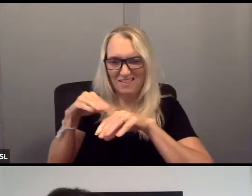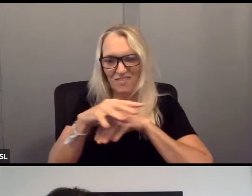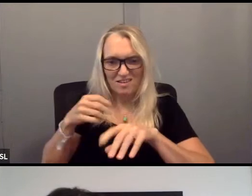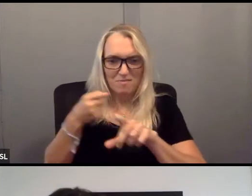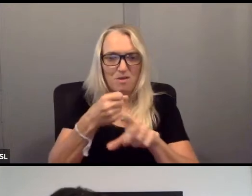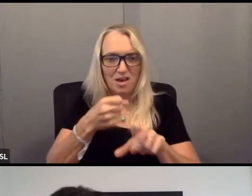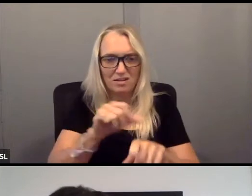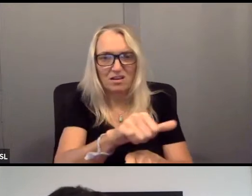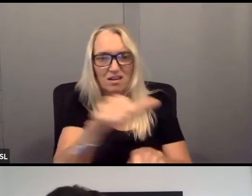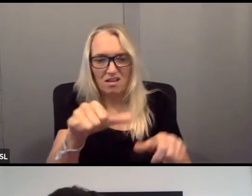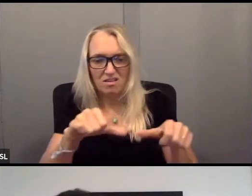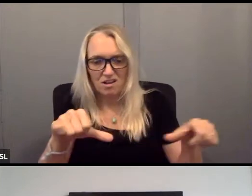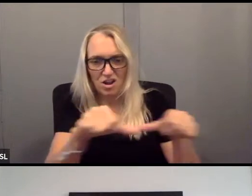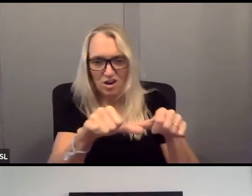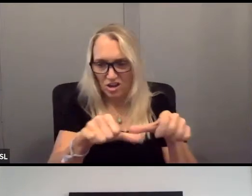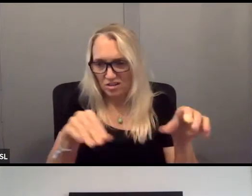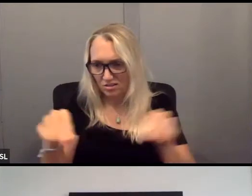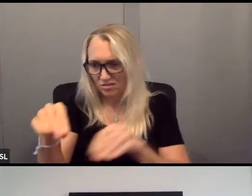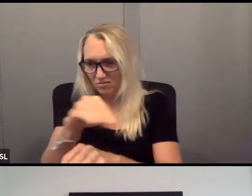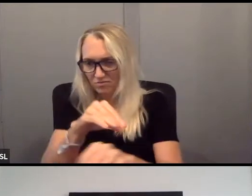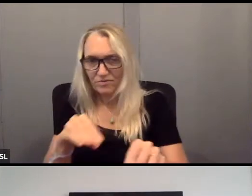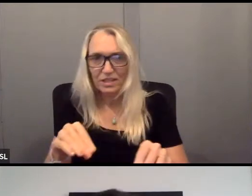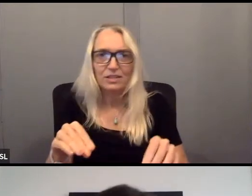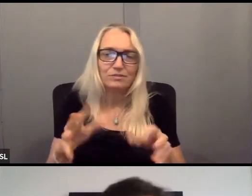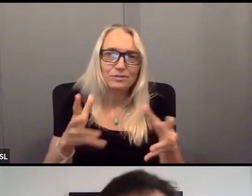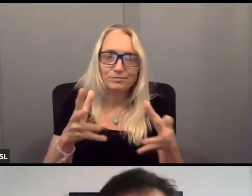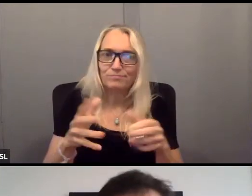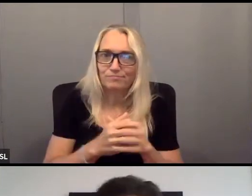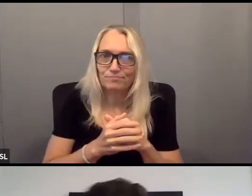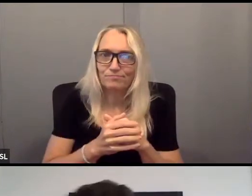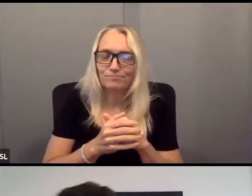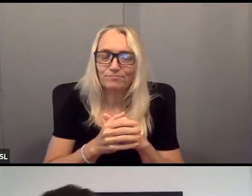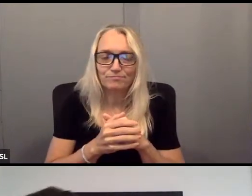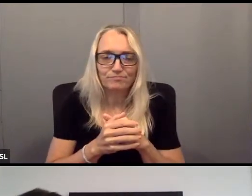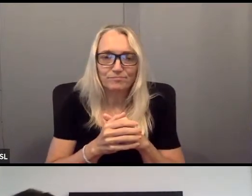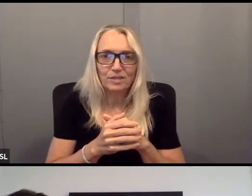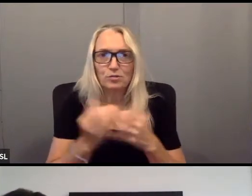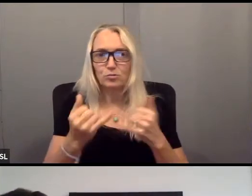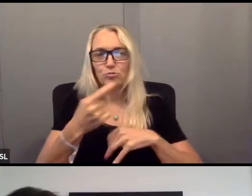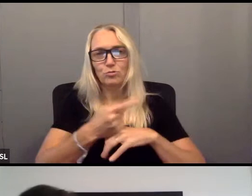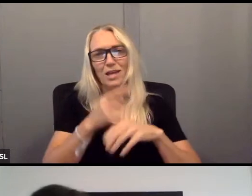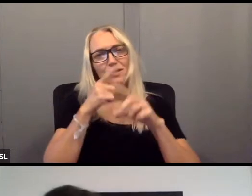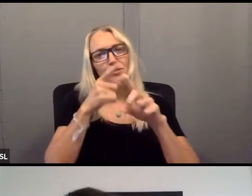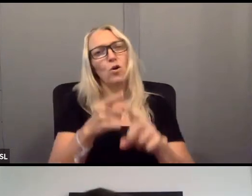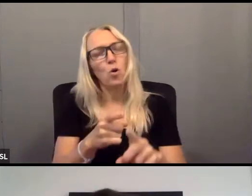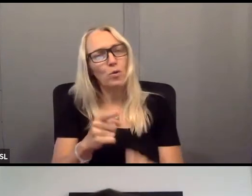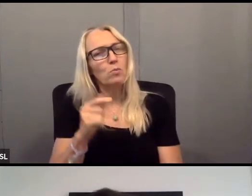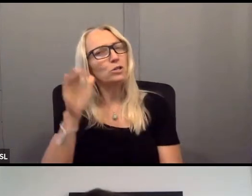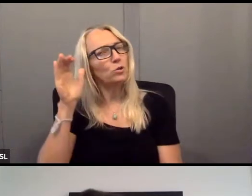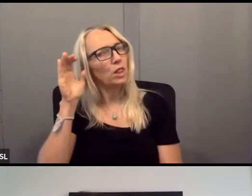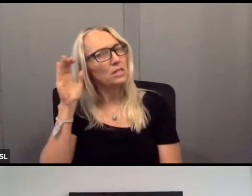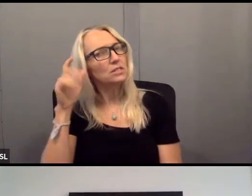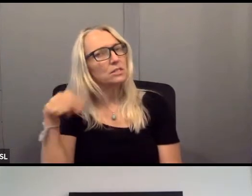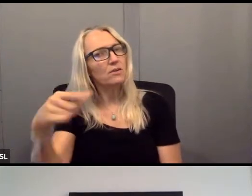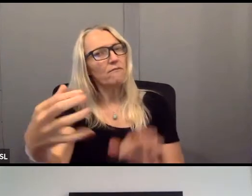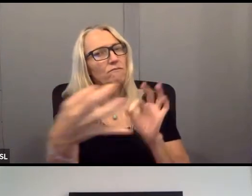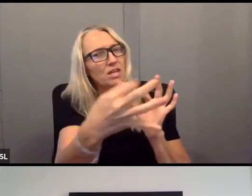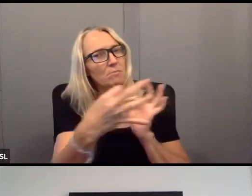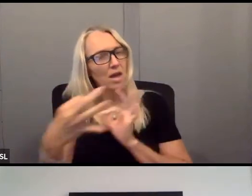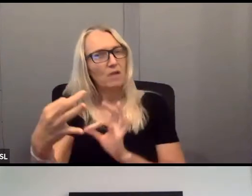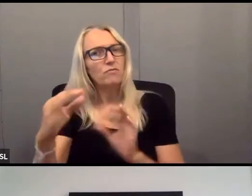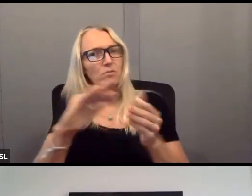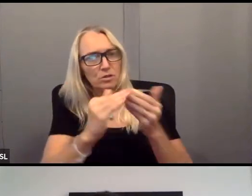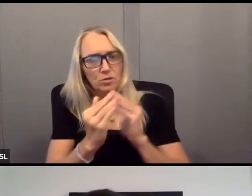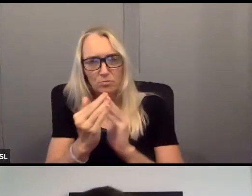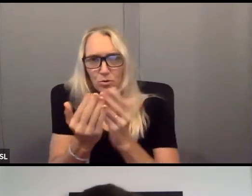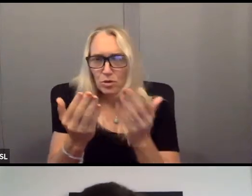in surrounding districts. So the purpose of our meeting today is to listen to your input about your community and how